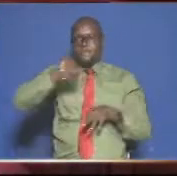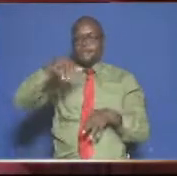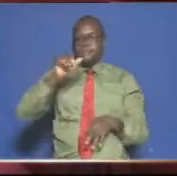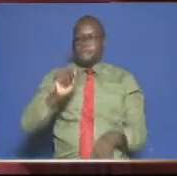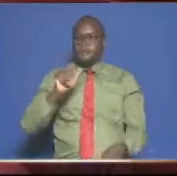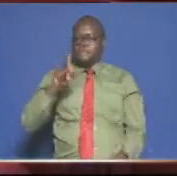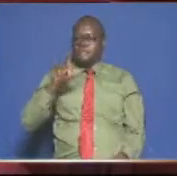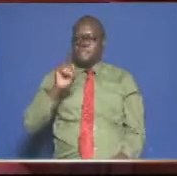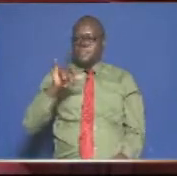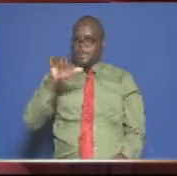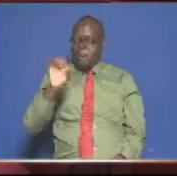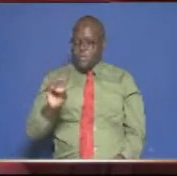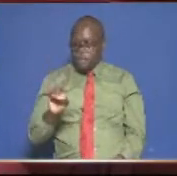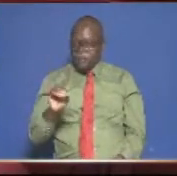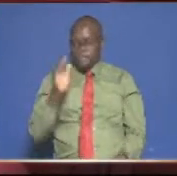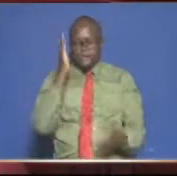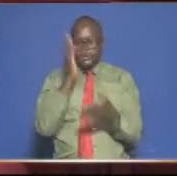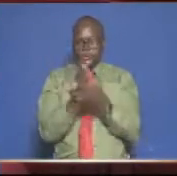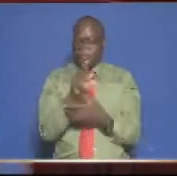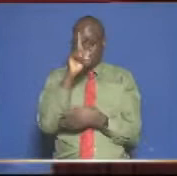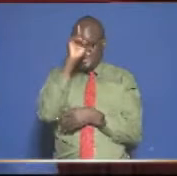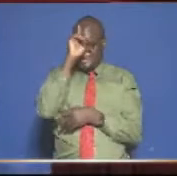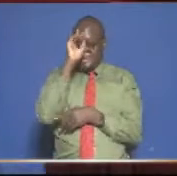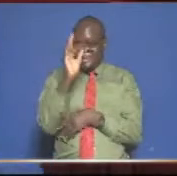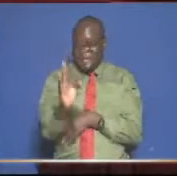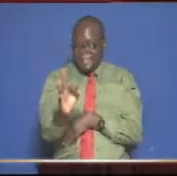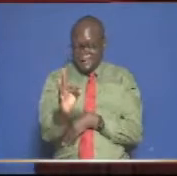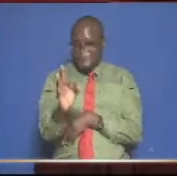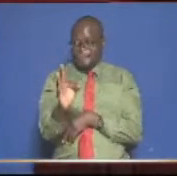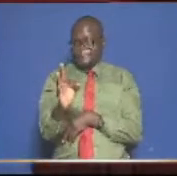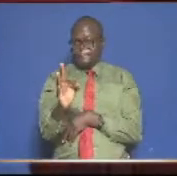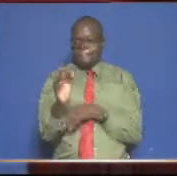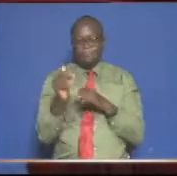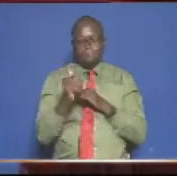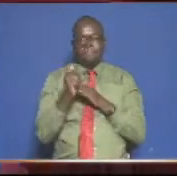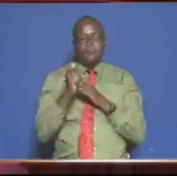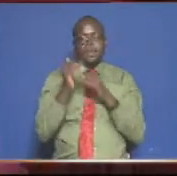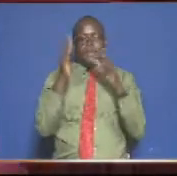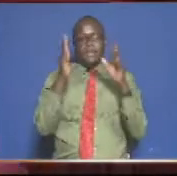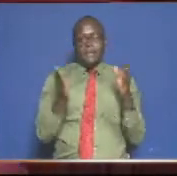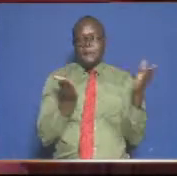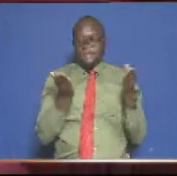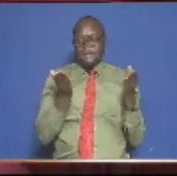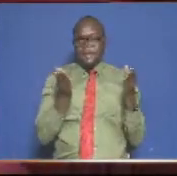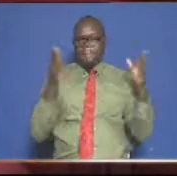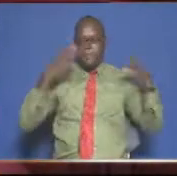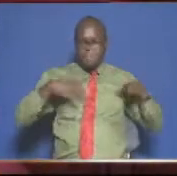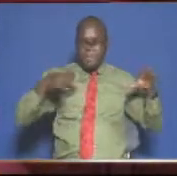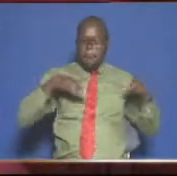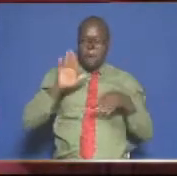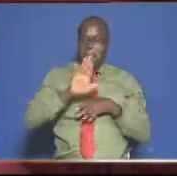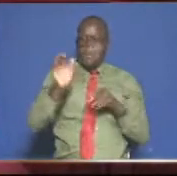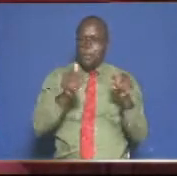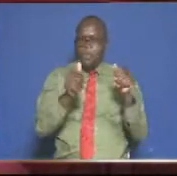He was actually a dedicated and selfless leader who served his people with